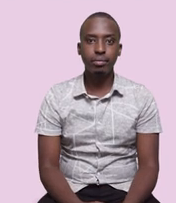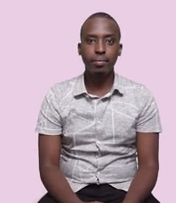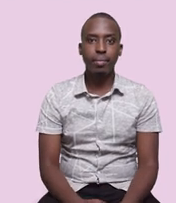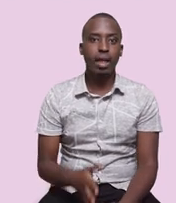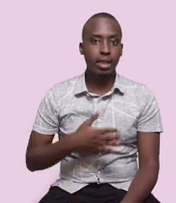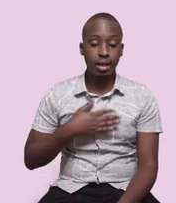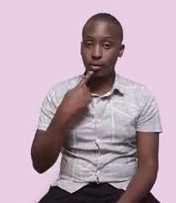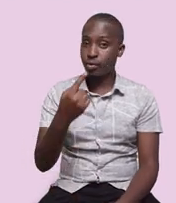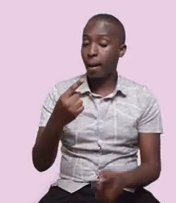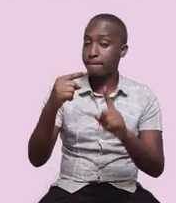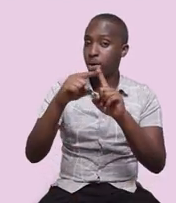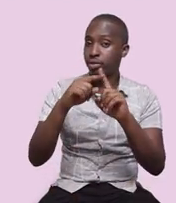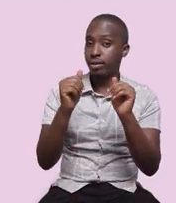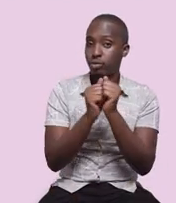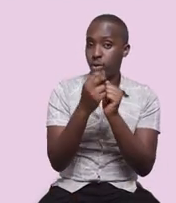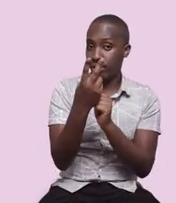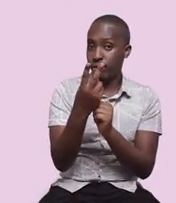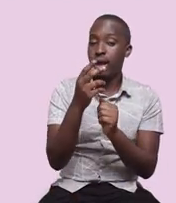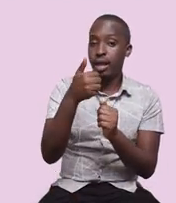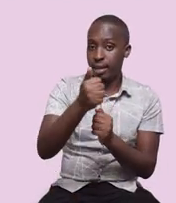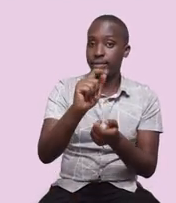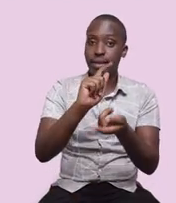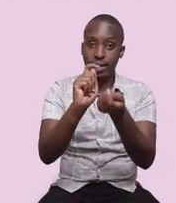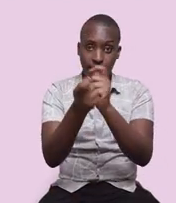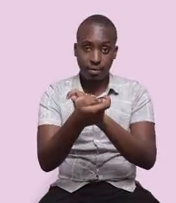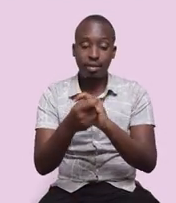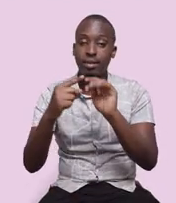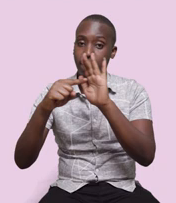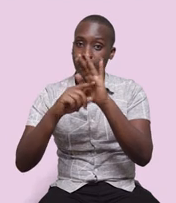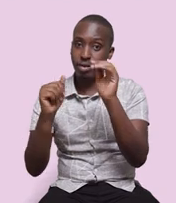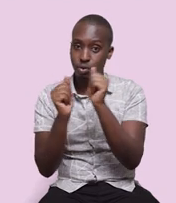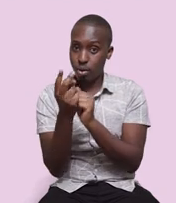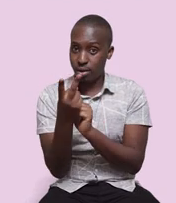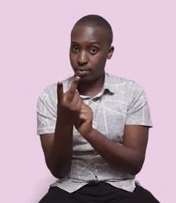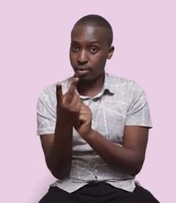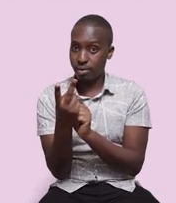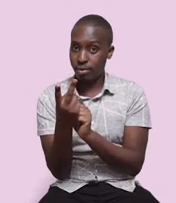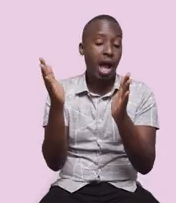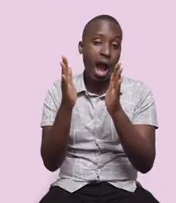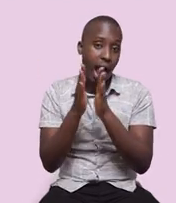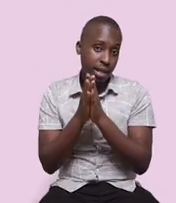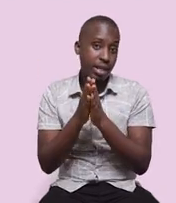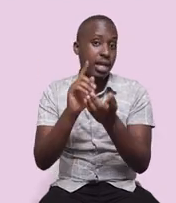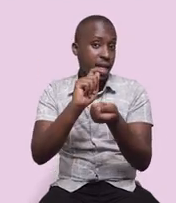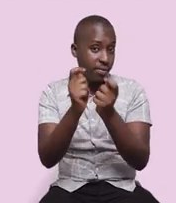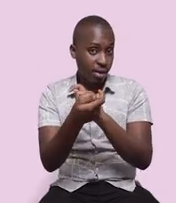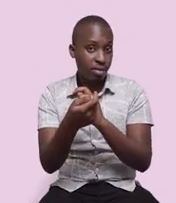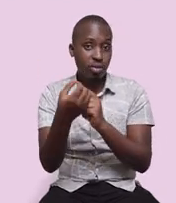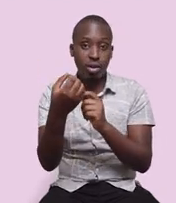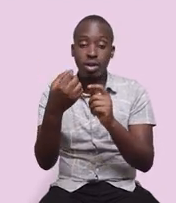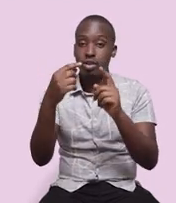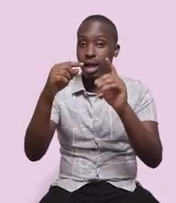I mean positive 12 and its inverse, which is negative 12. The inverse